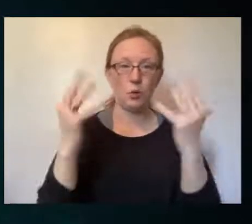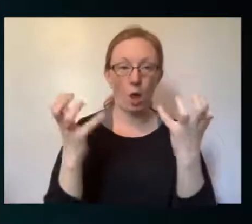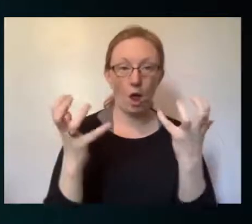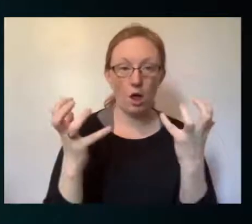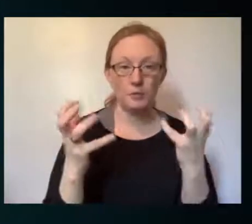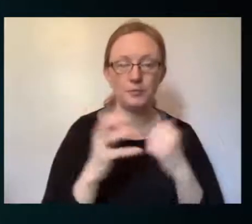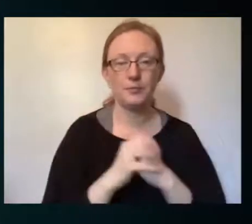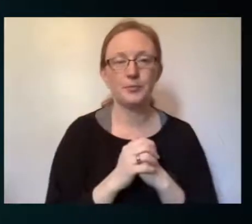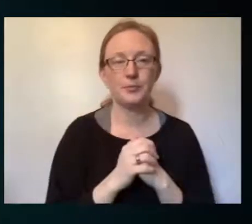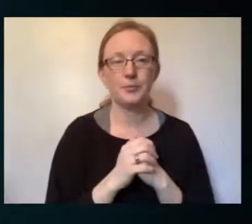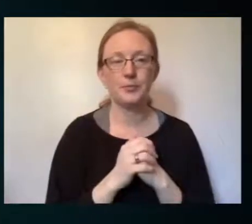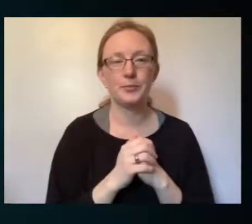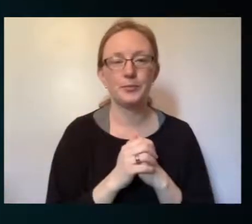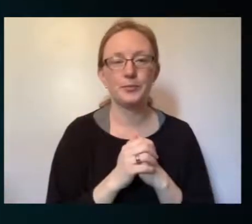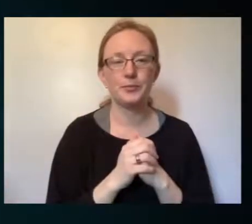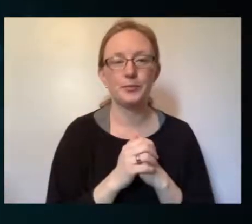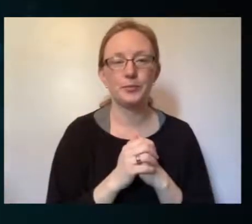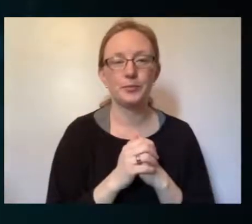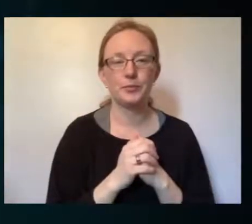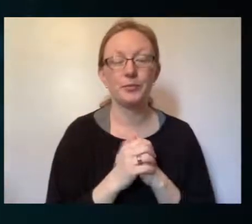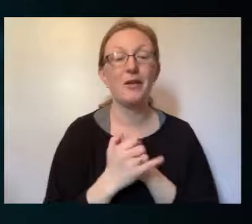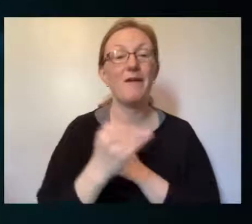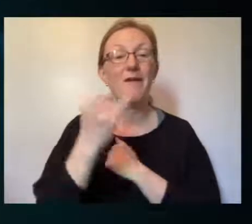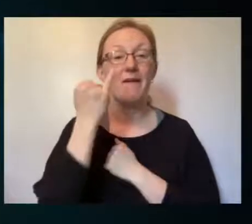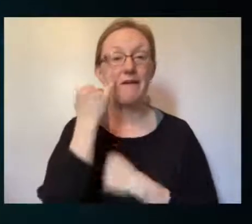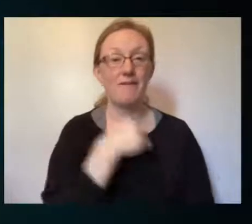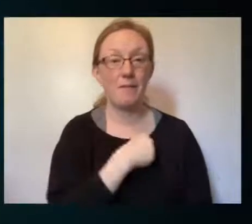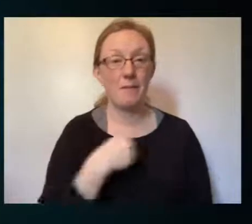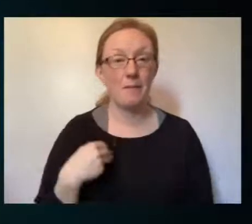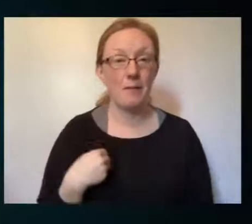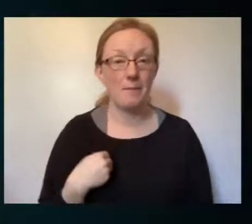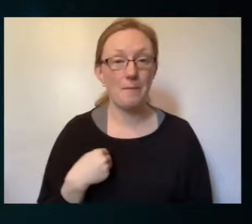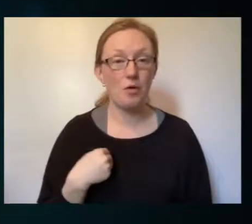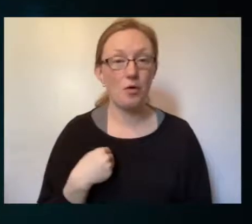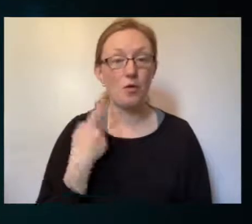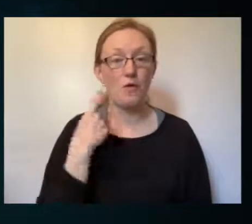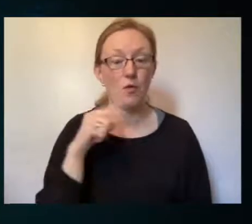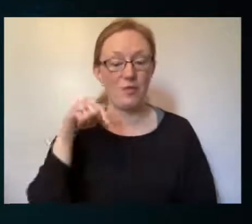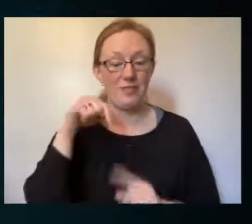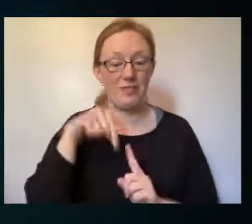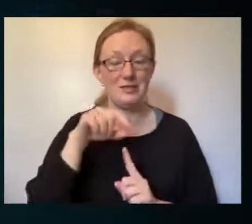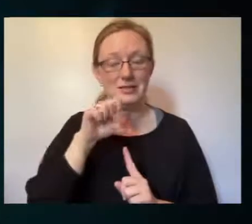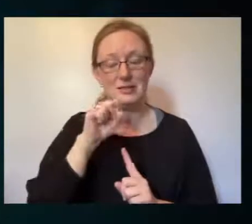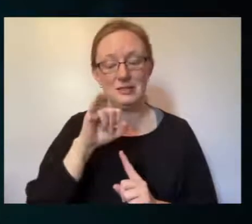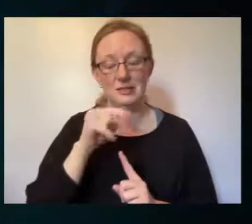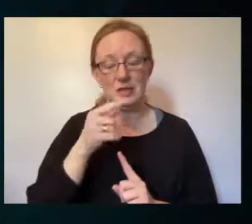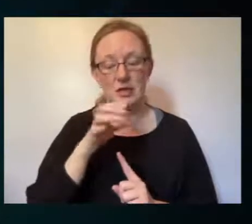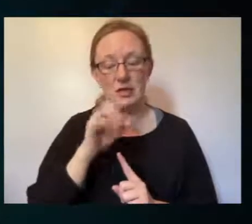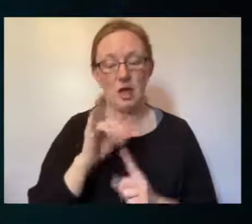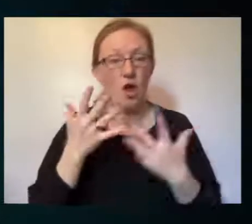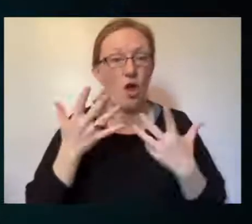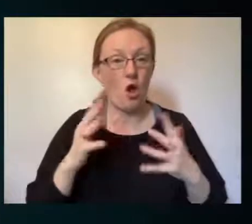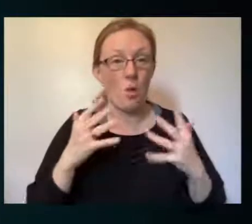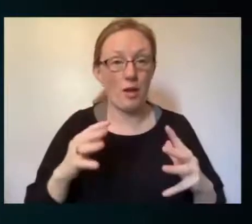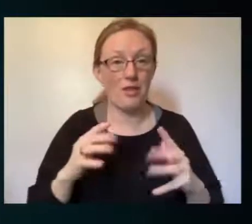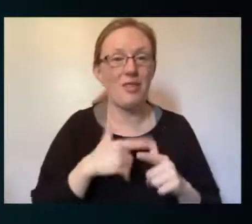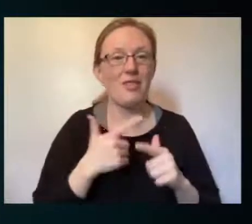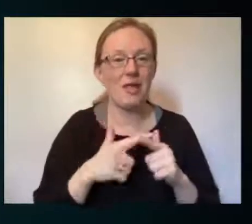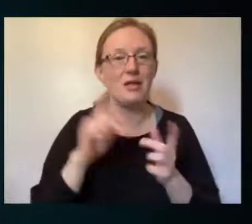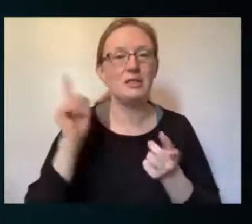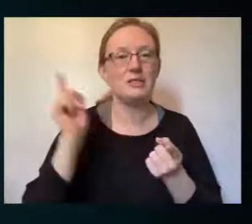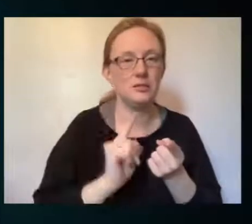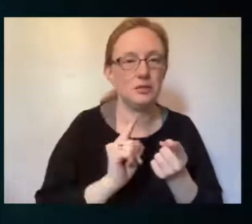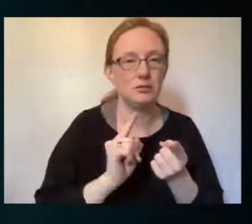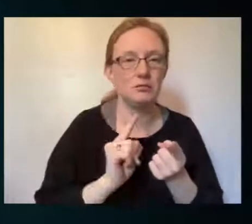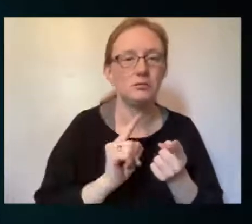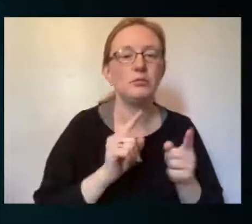and give members of SIGCHI a little bit of a discount. And we also have this idea of early registration versus